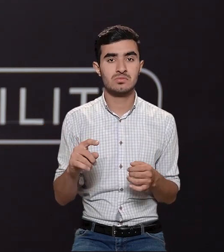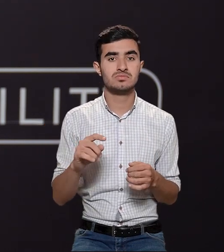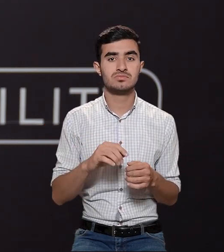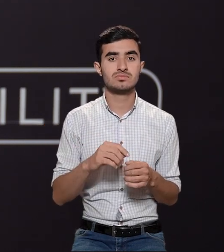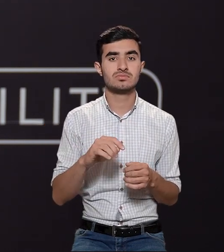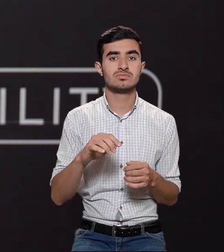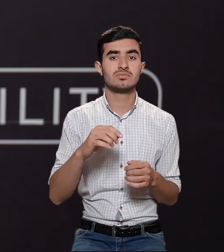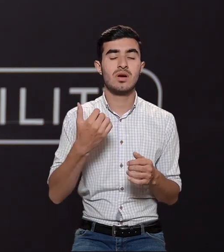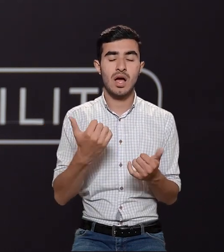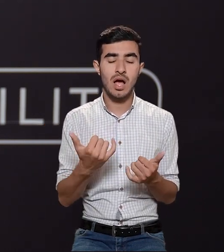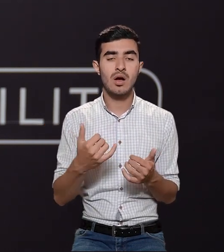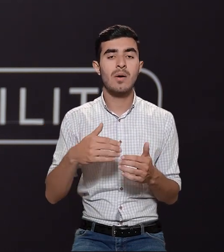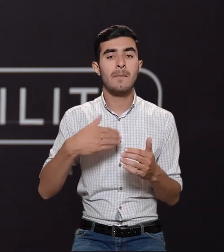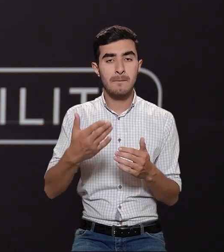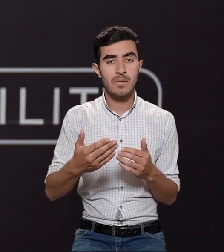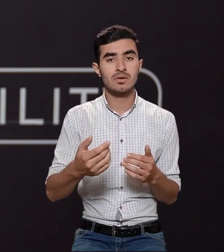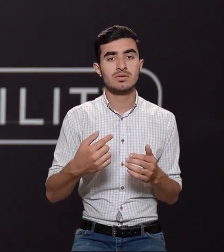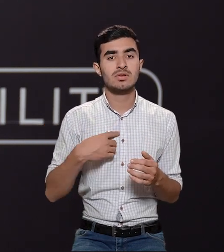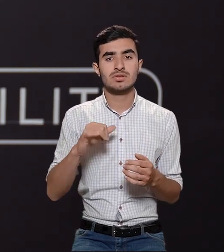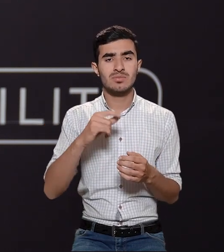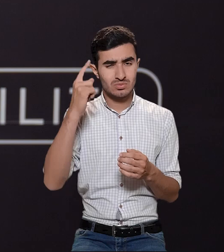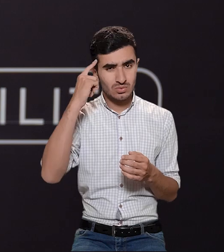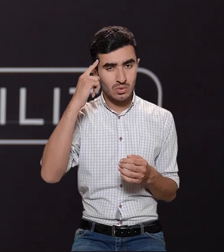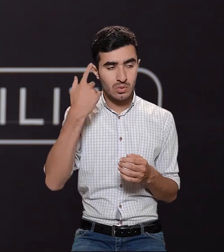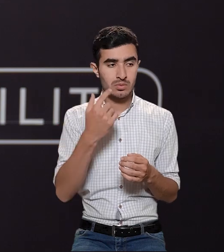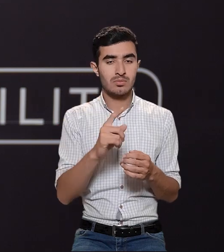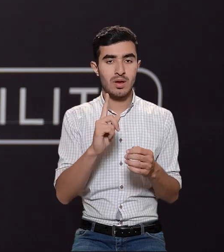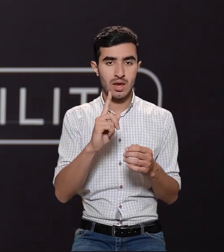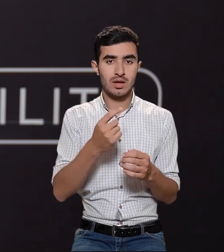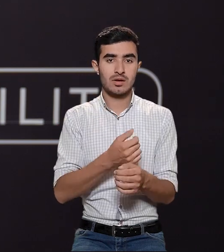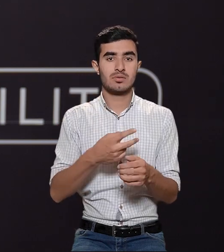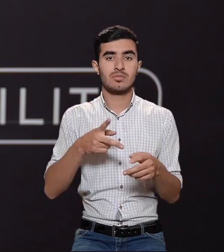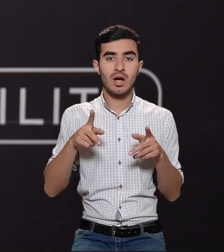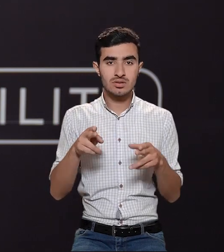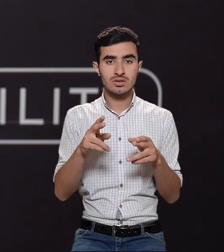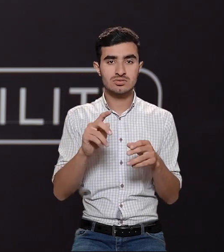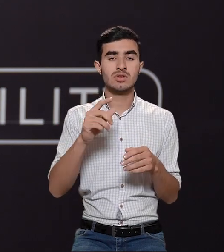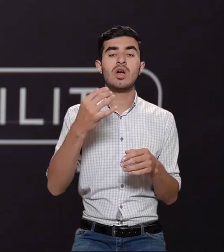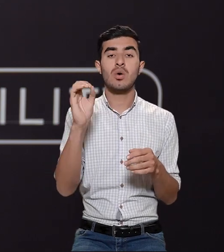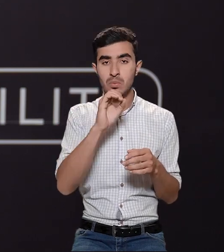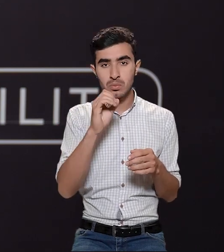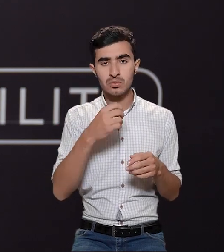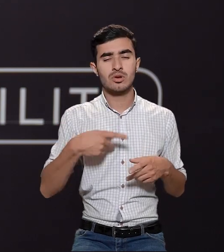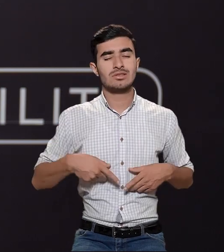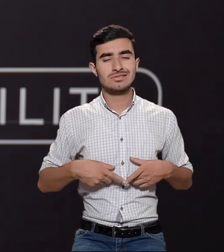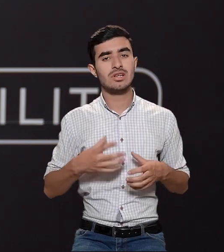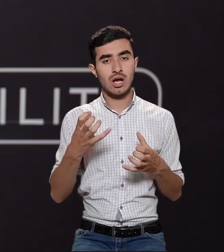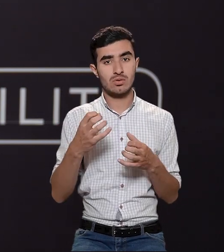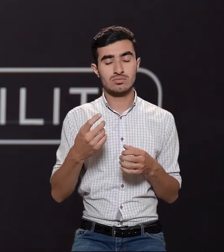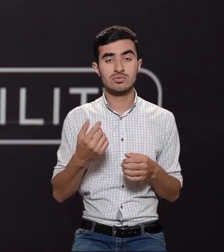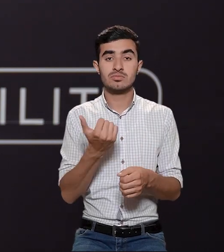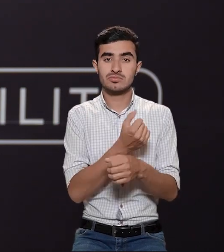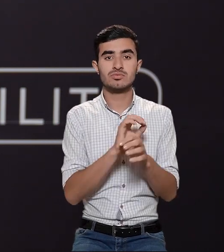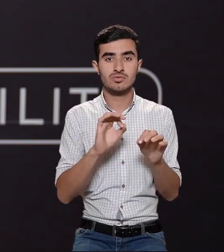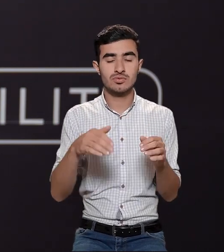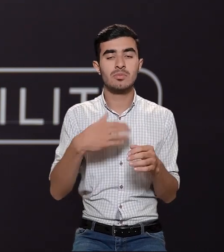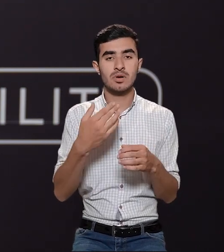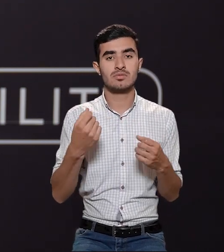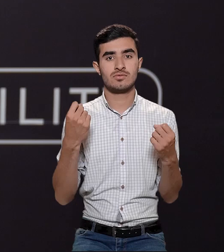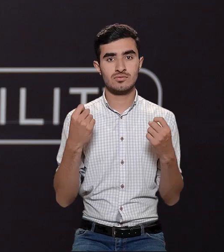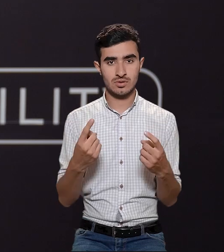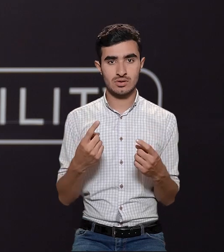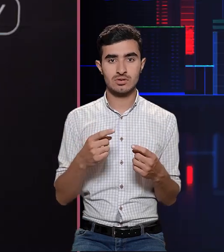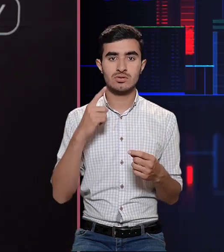like traveling in an economy class and in a business class. So that's how I convinced people. I convinced the gynecologist of